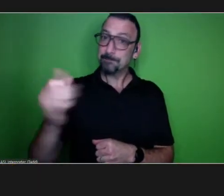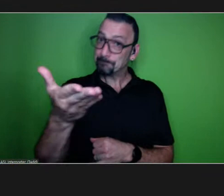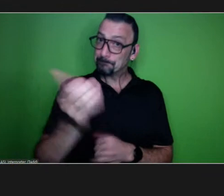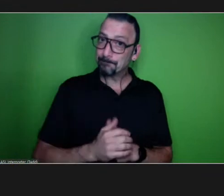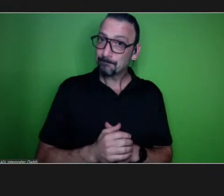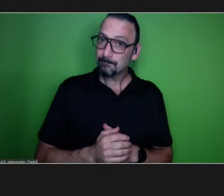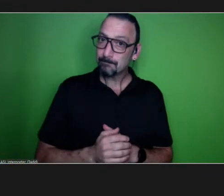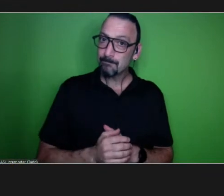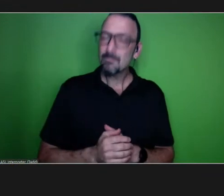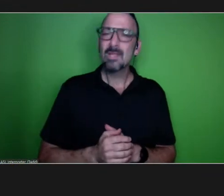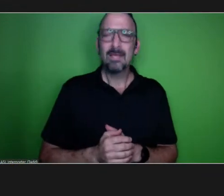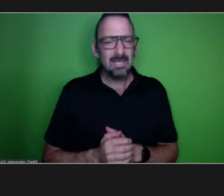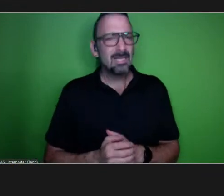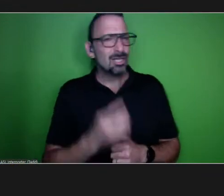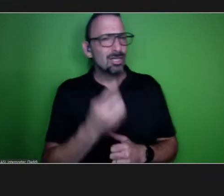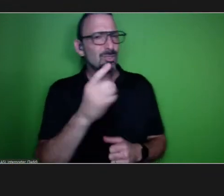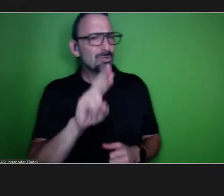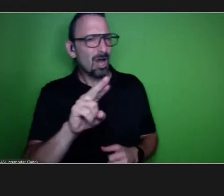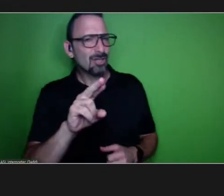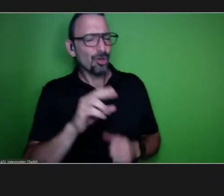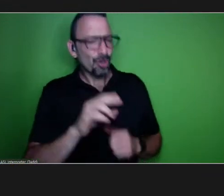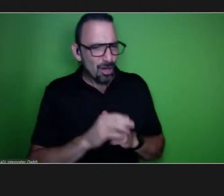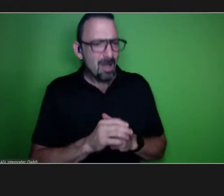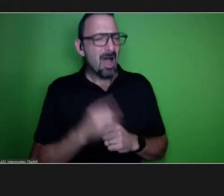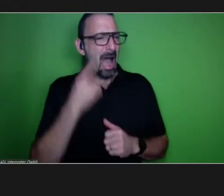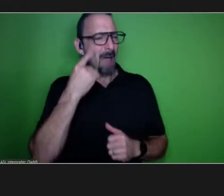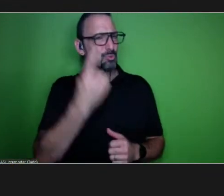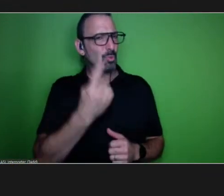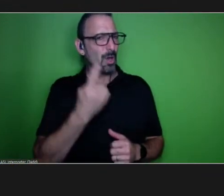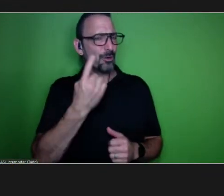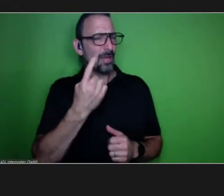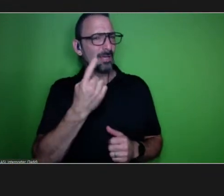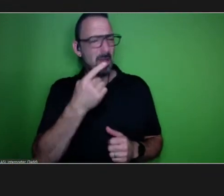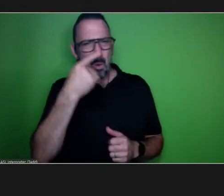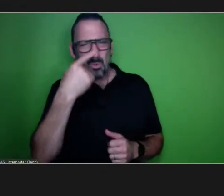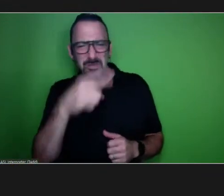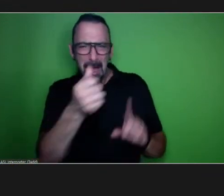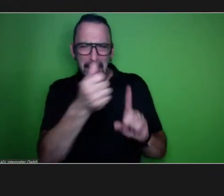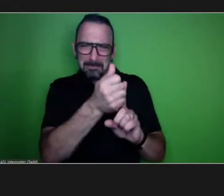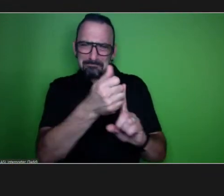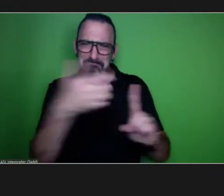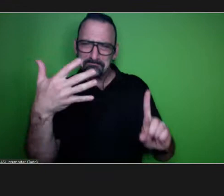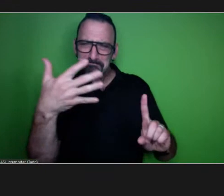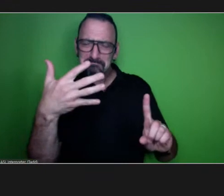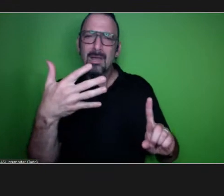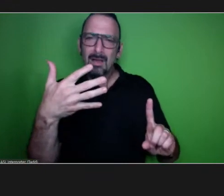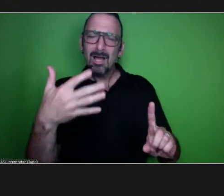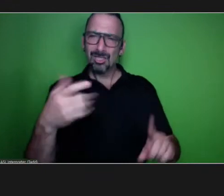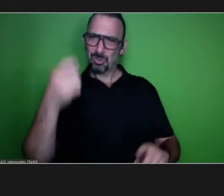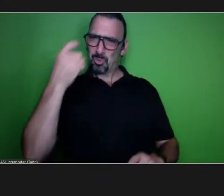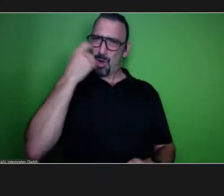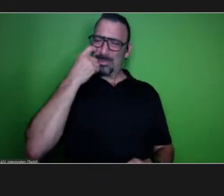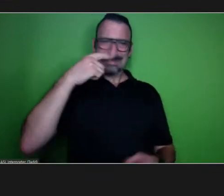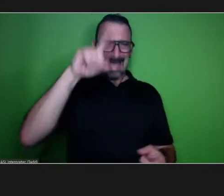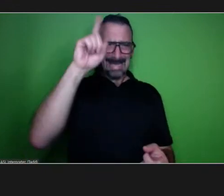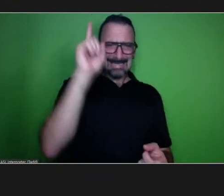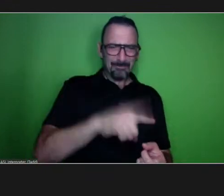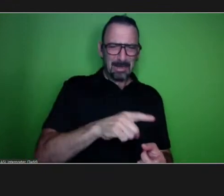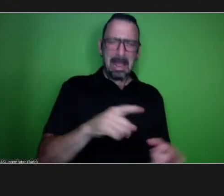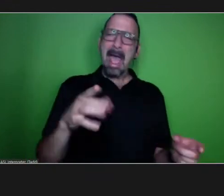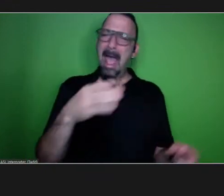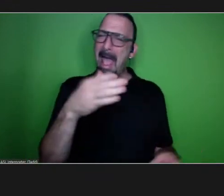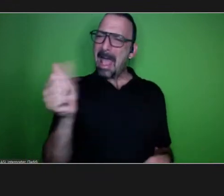So, Dr. Coren, I was wondering if you could talk a little bit more about the recent decrease in average